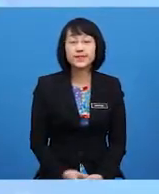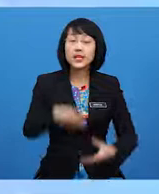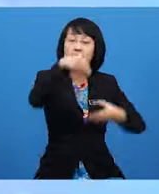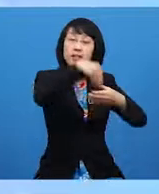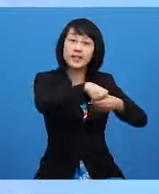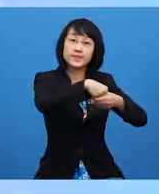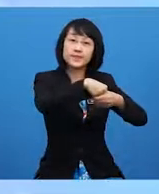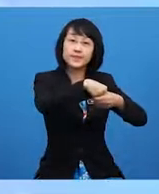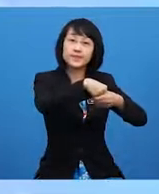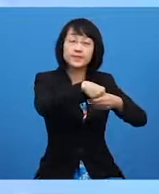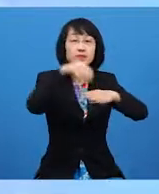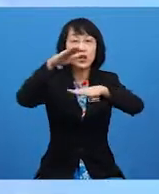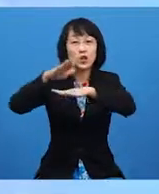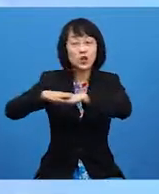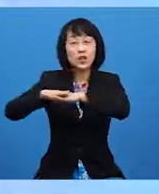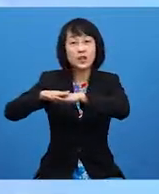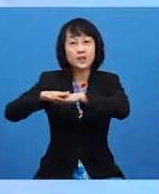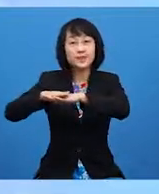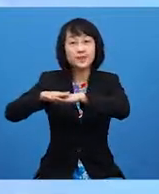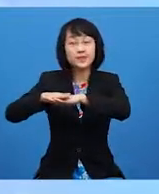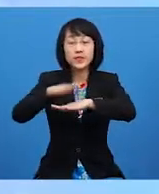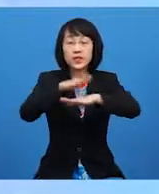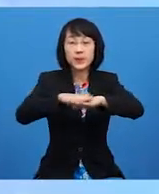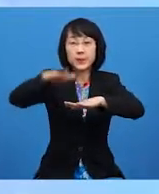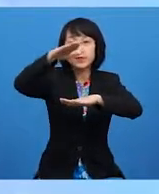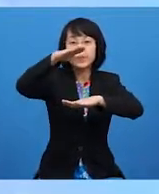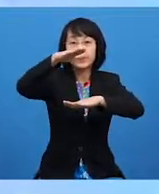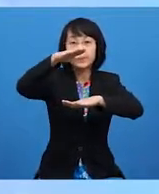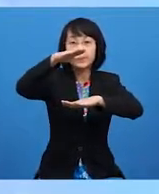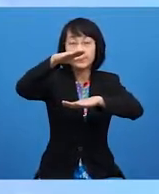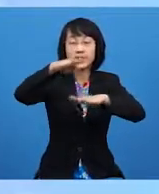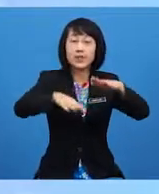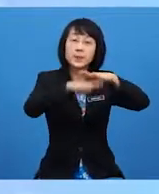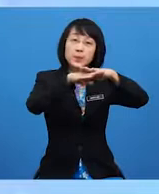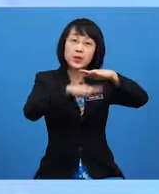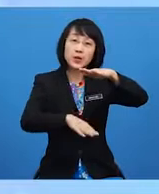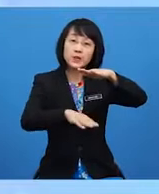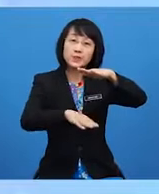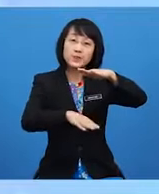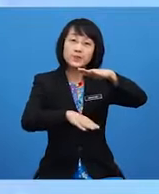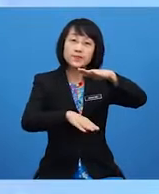In, on, above, below,